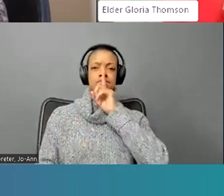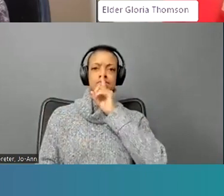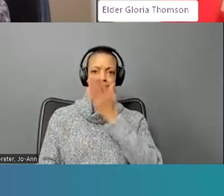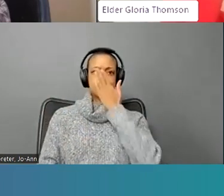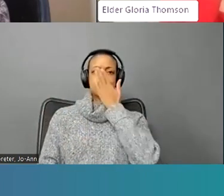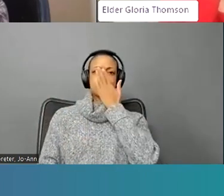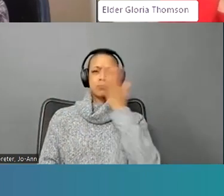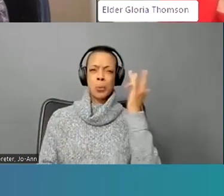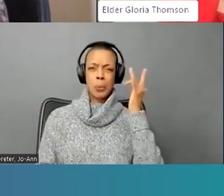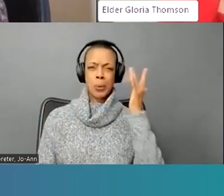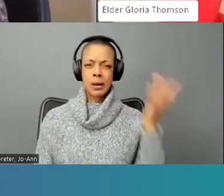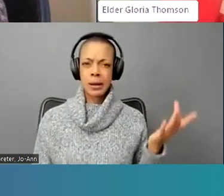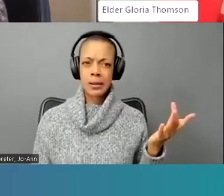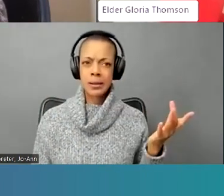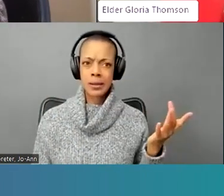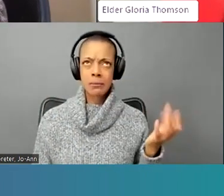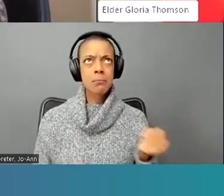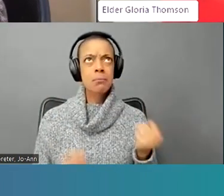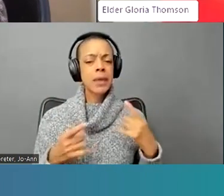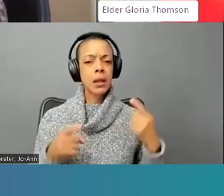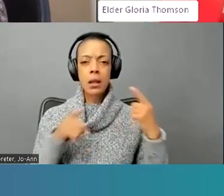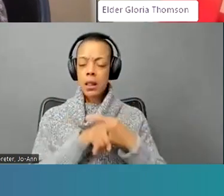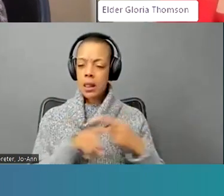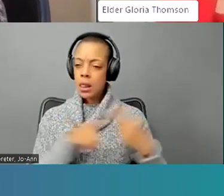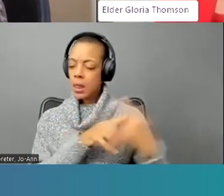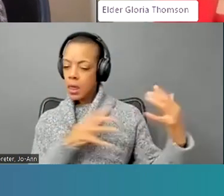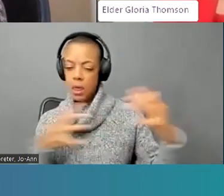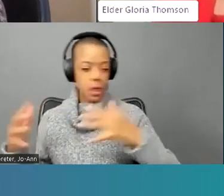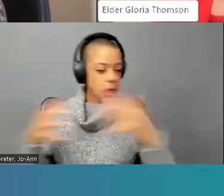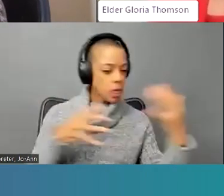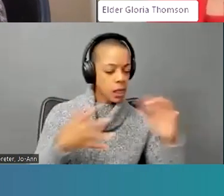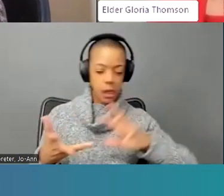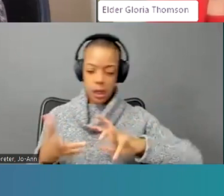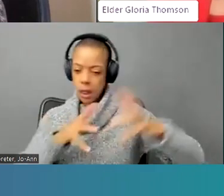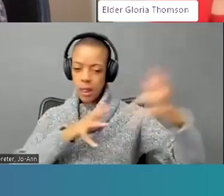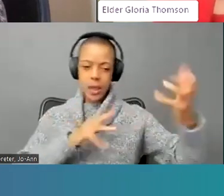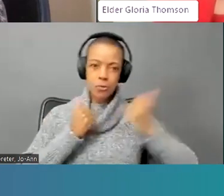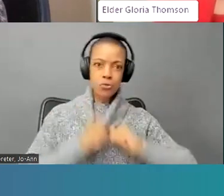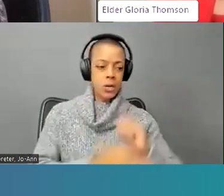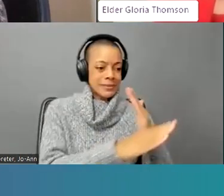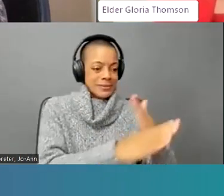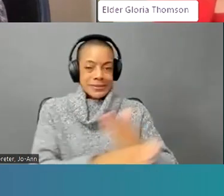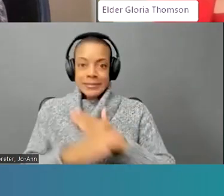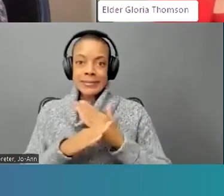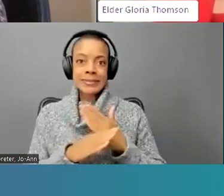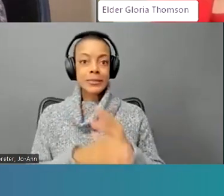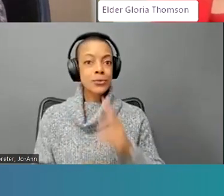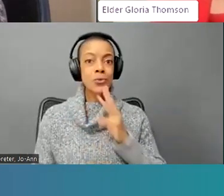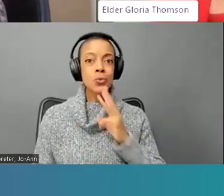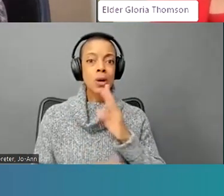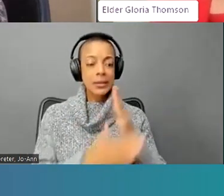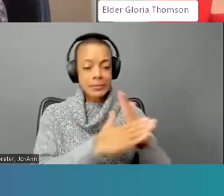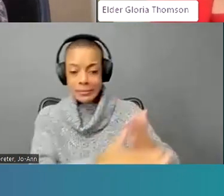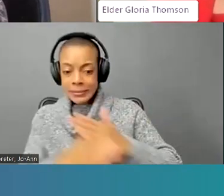trying to protect our land, trying to protect our water, you know, our territories that are sacred to us. And we